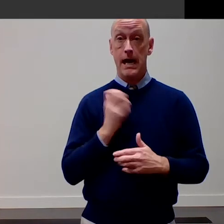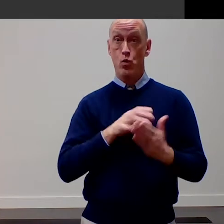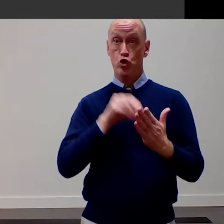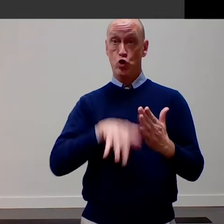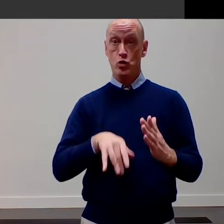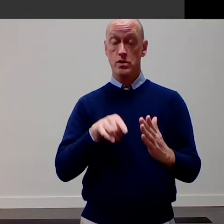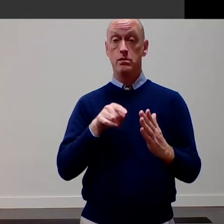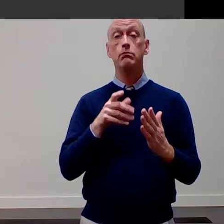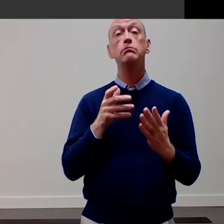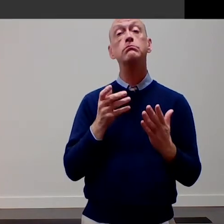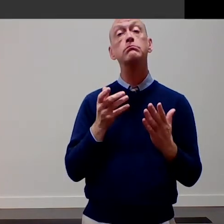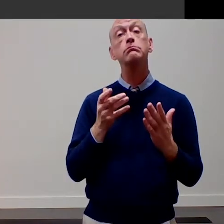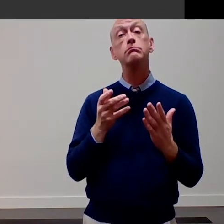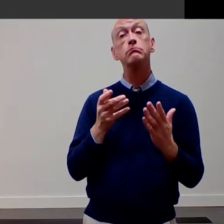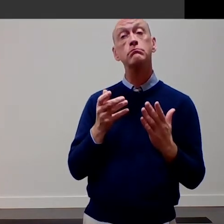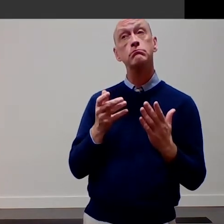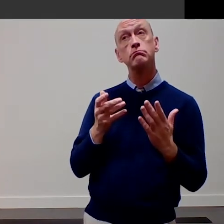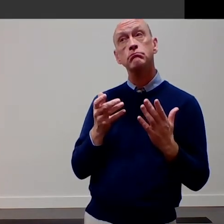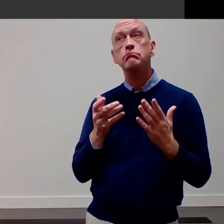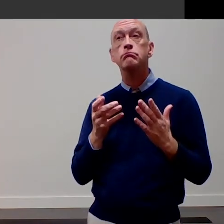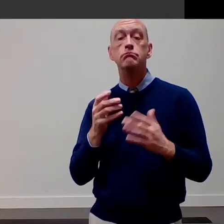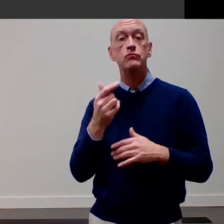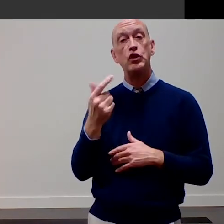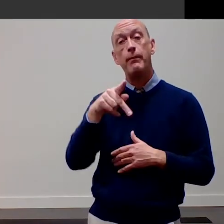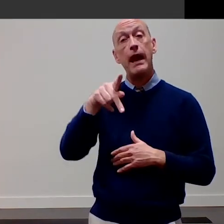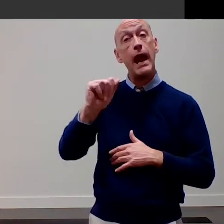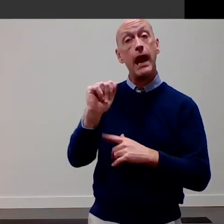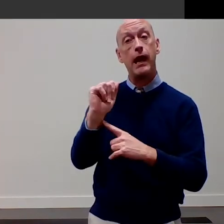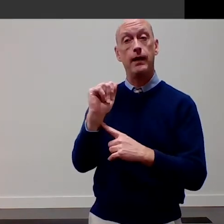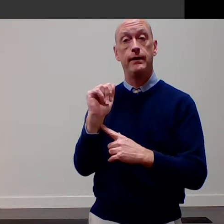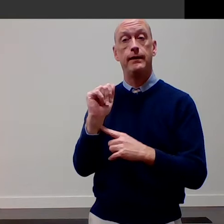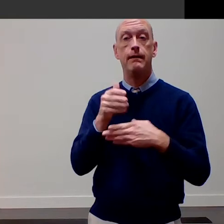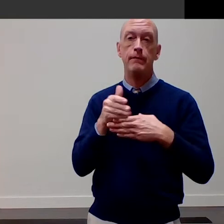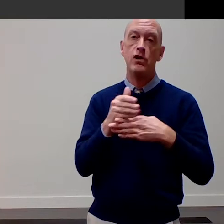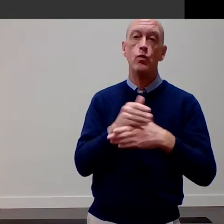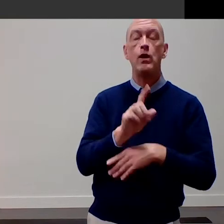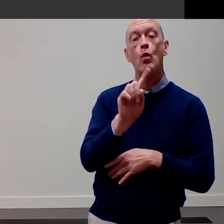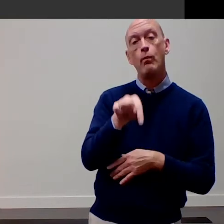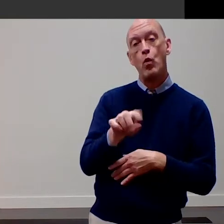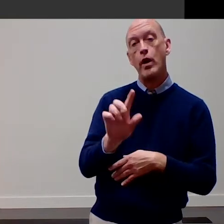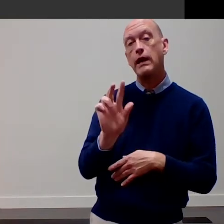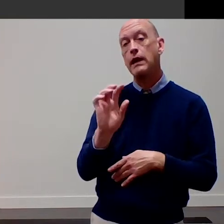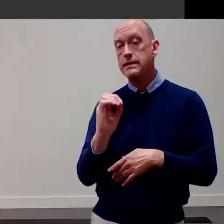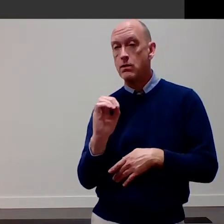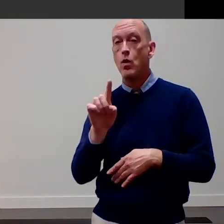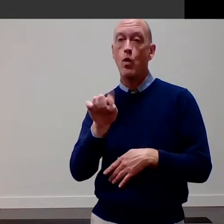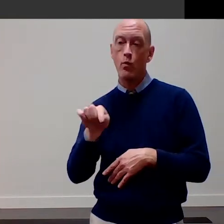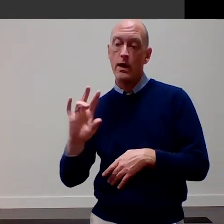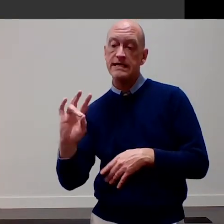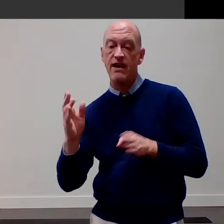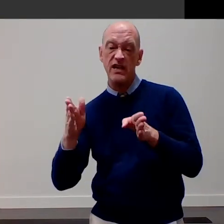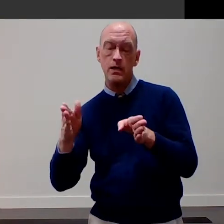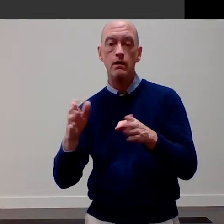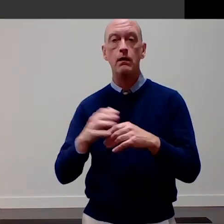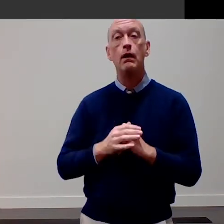students having to have a GPA between 1.0 and